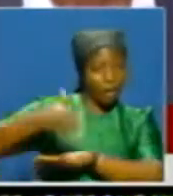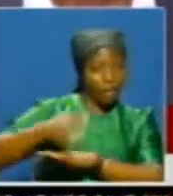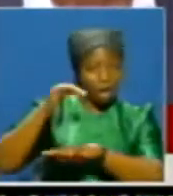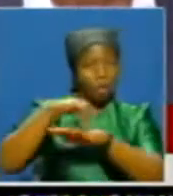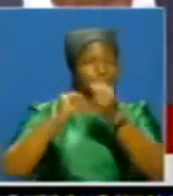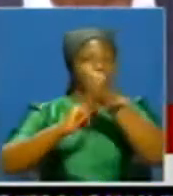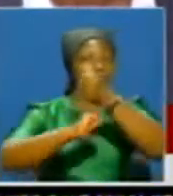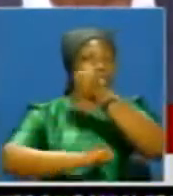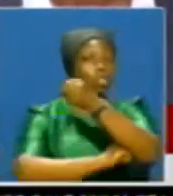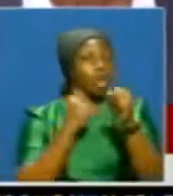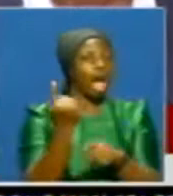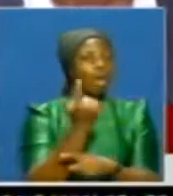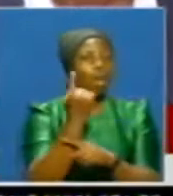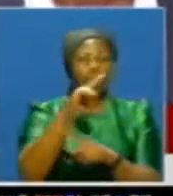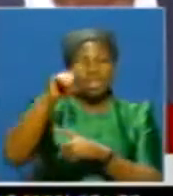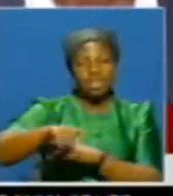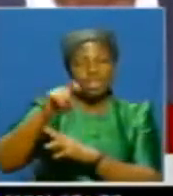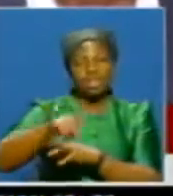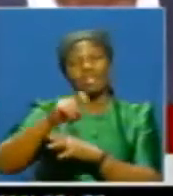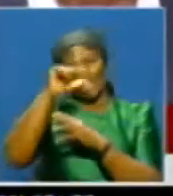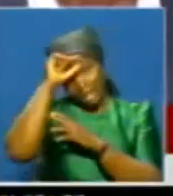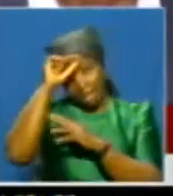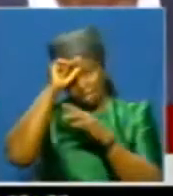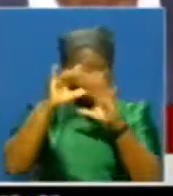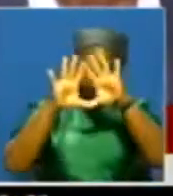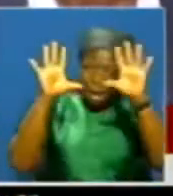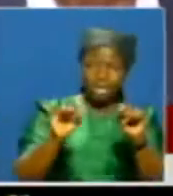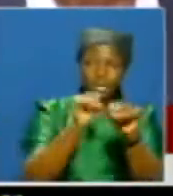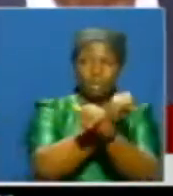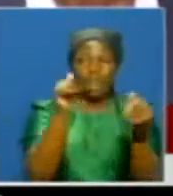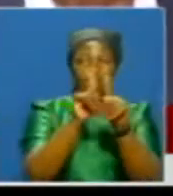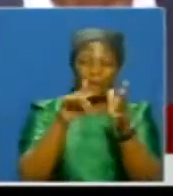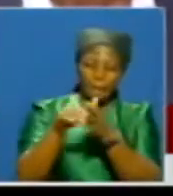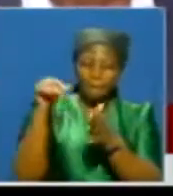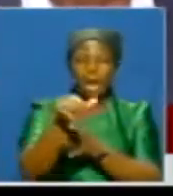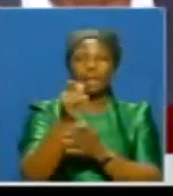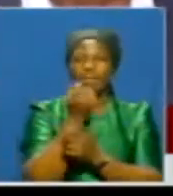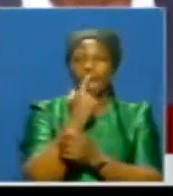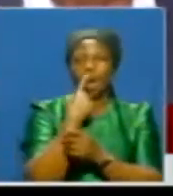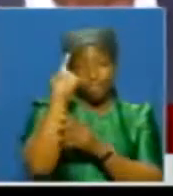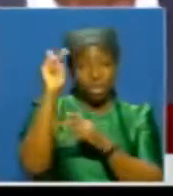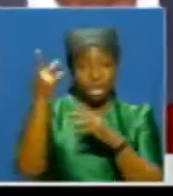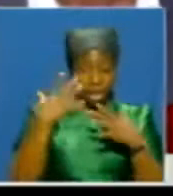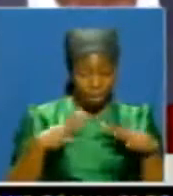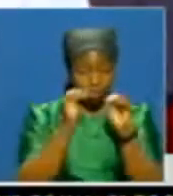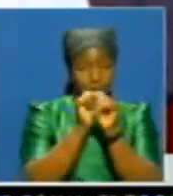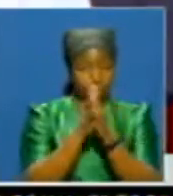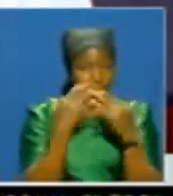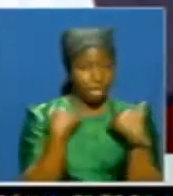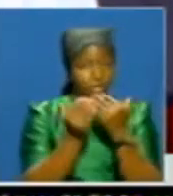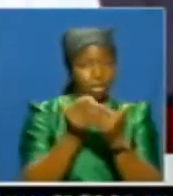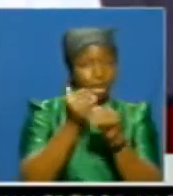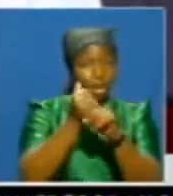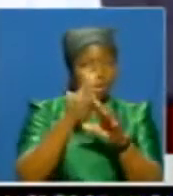donation. There's need for the government to budget and buy the vaccines for the Kenyans and for the healthcare workers. Because that's what we